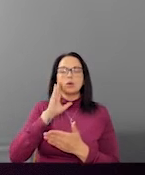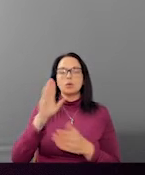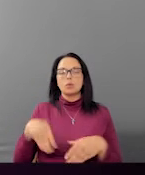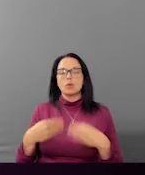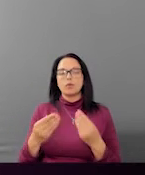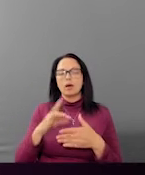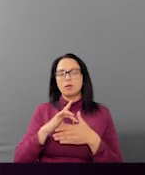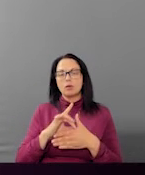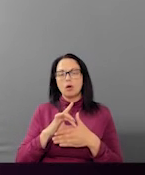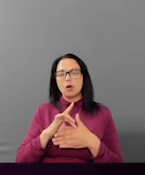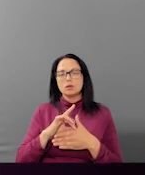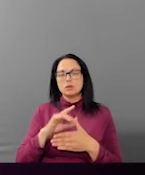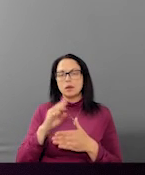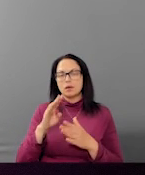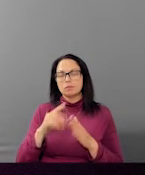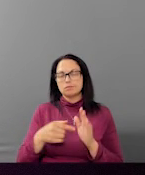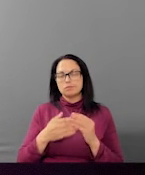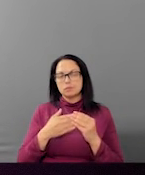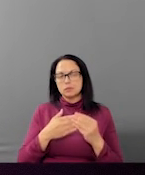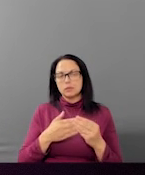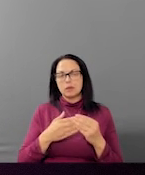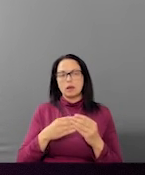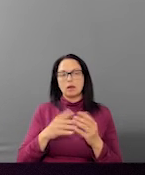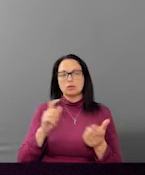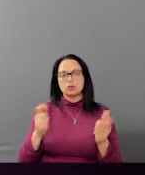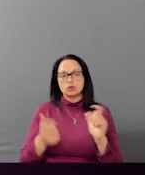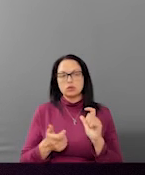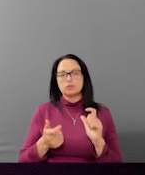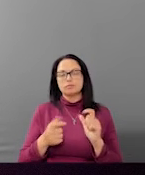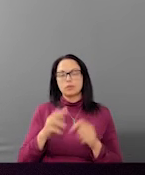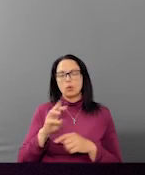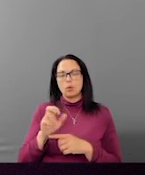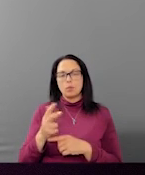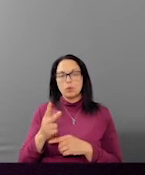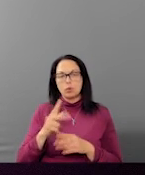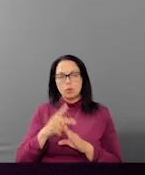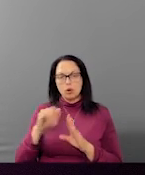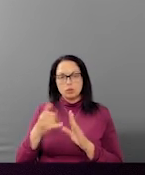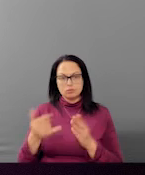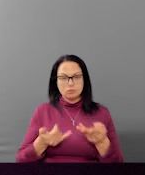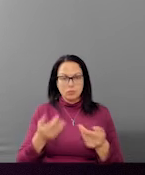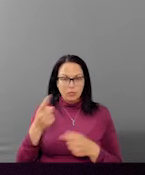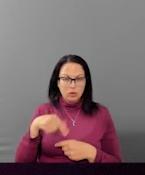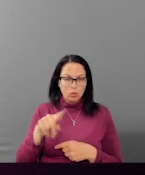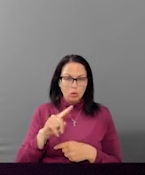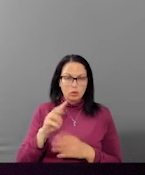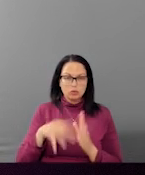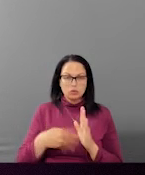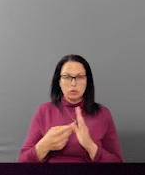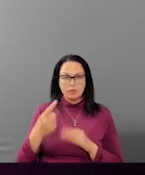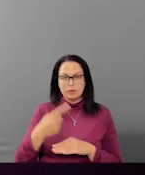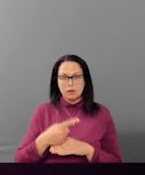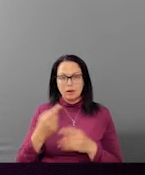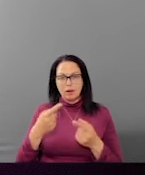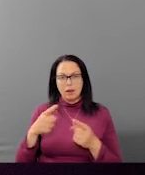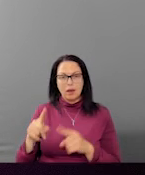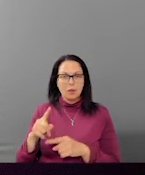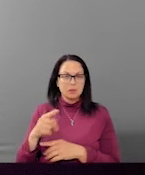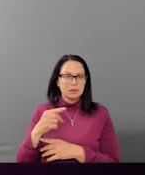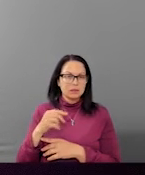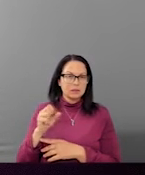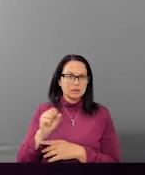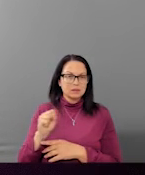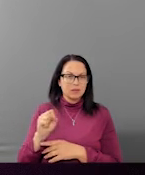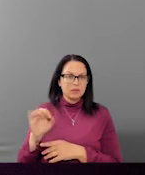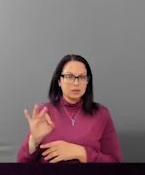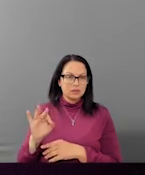and guide and get you to ship a Web3 project at the very end. Would love to invite you guys all to Graph Day, happening in San Francisco next month, where you can come learn